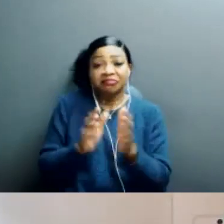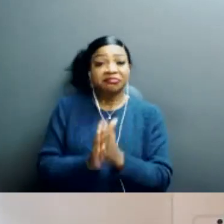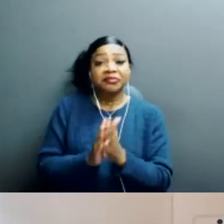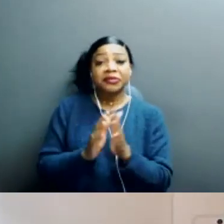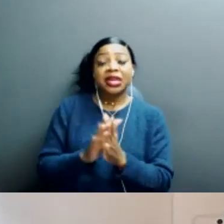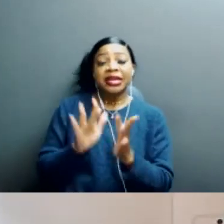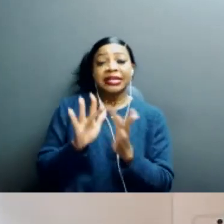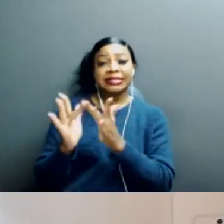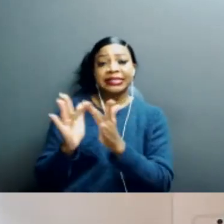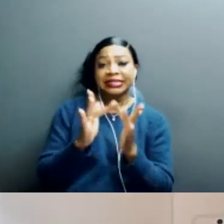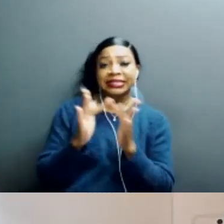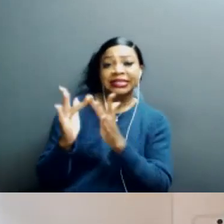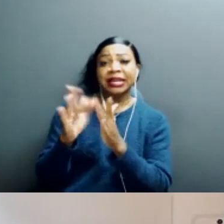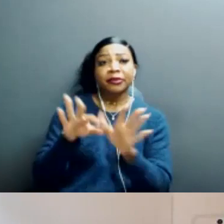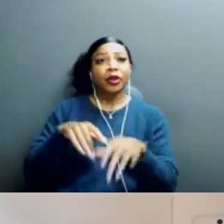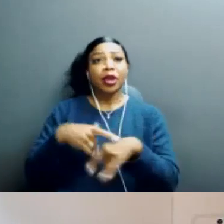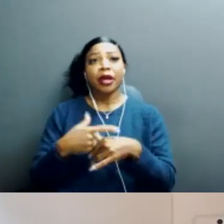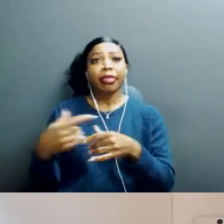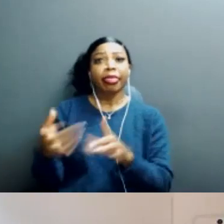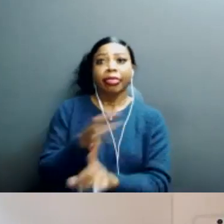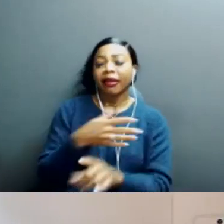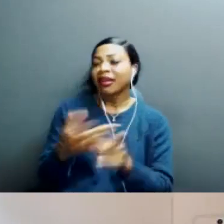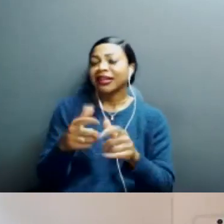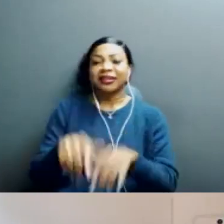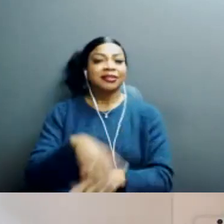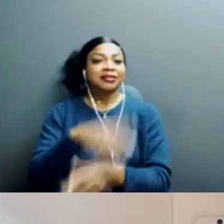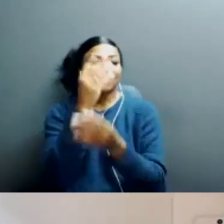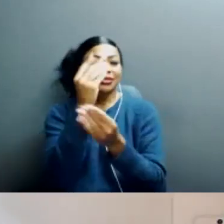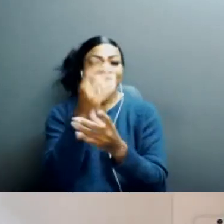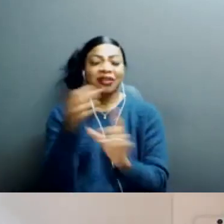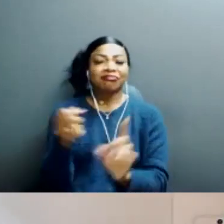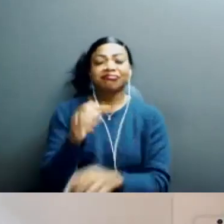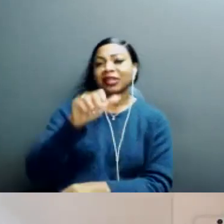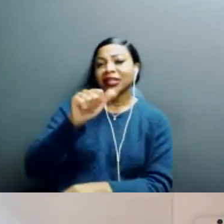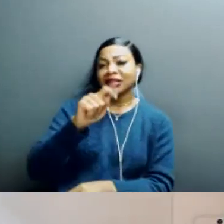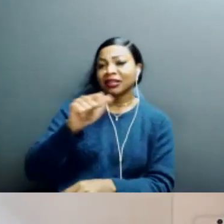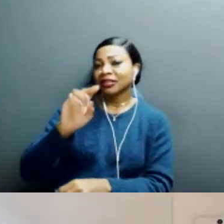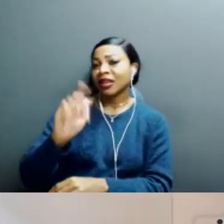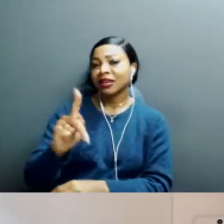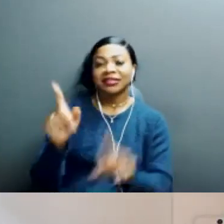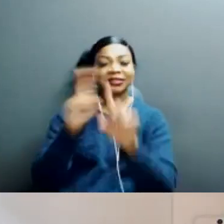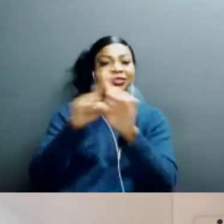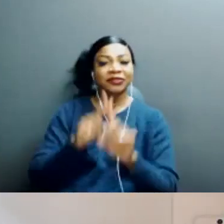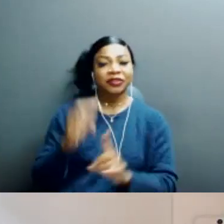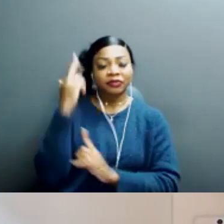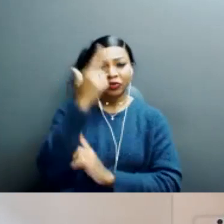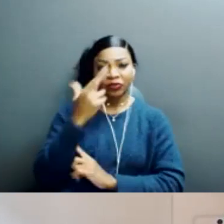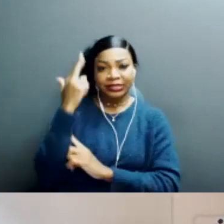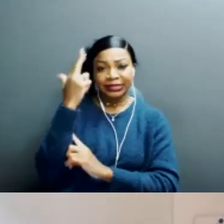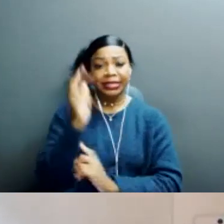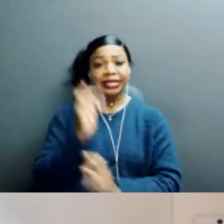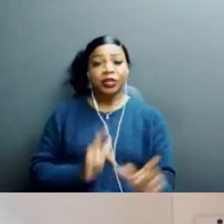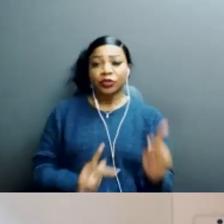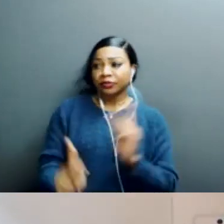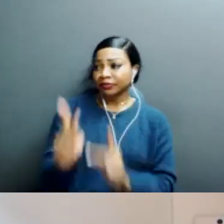Espionage it could be nation state attacks um there's a whole bunch of different motives so individuals in general are not targeted unless they